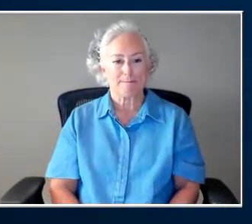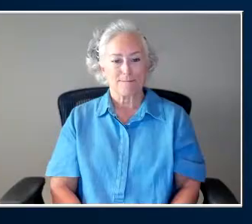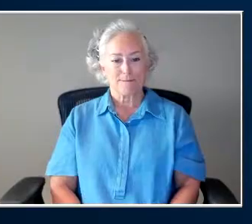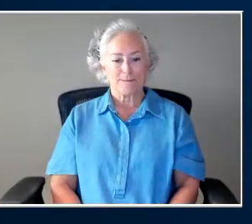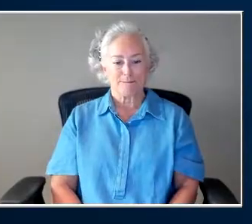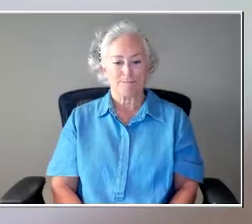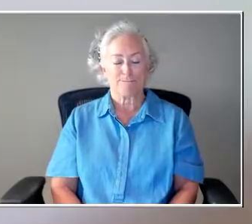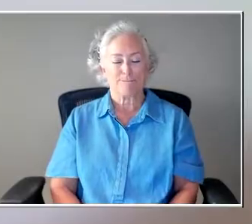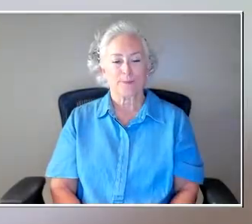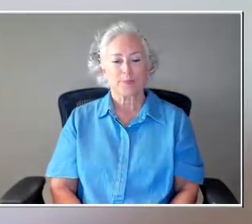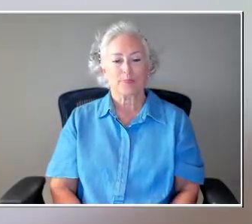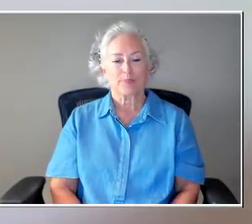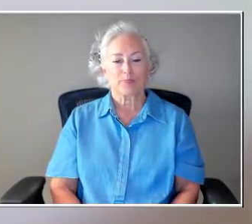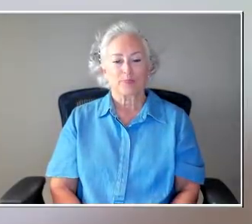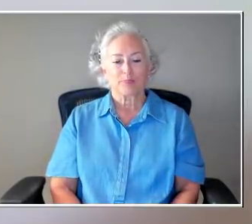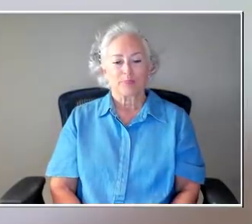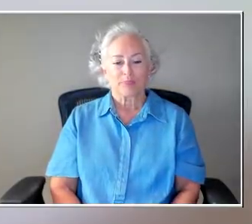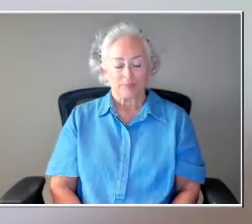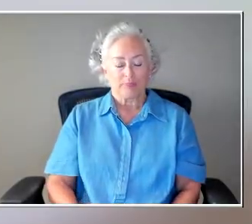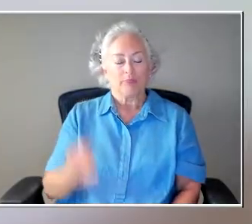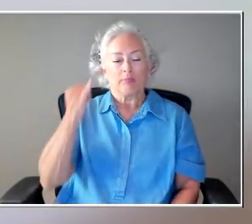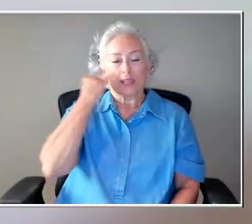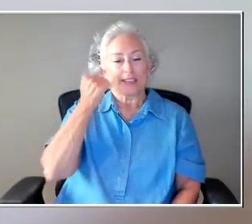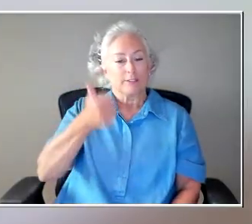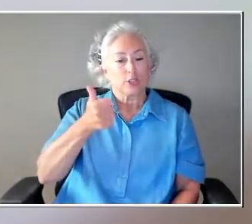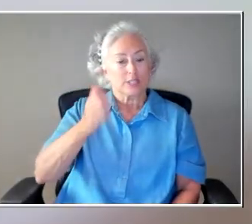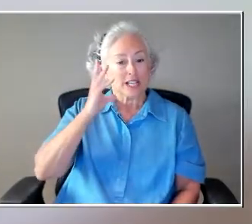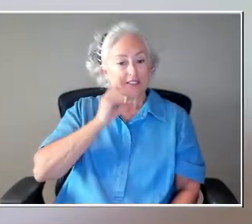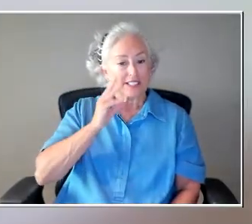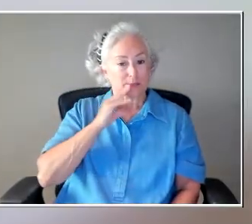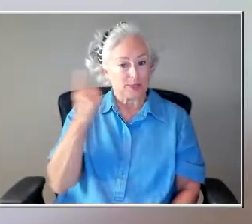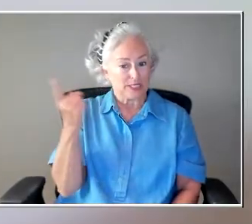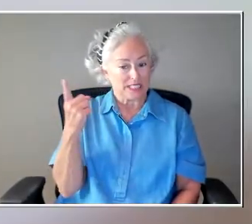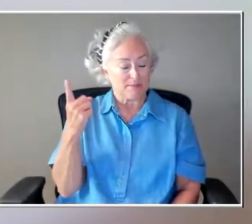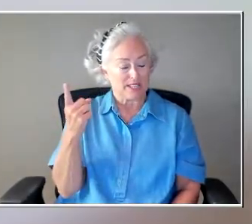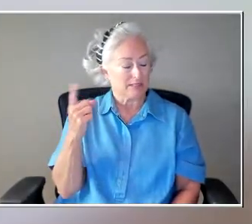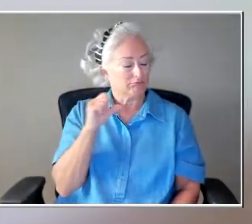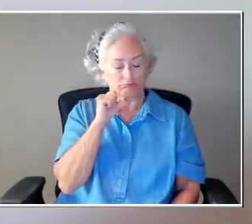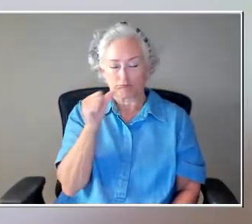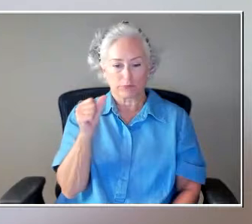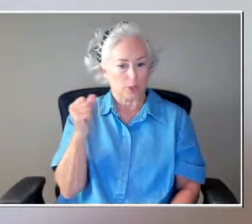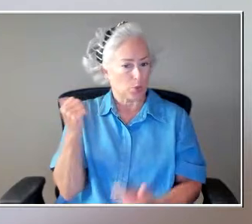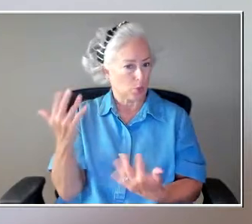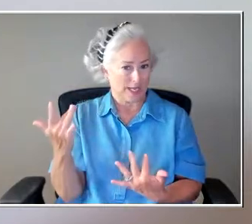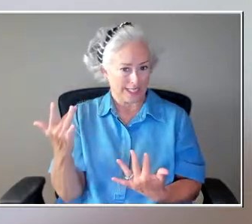Big thing I would say is if you're experiencing something, don't wait. I mean,